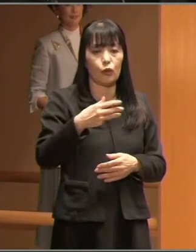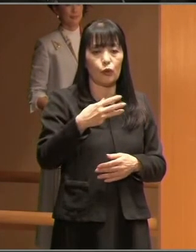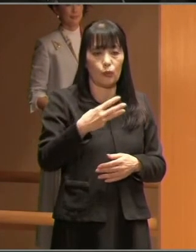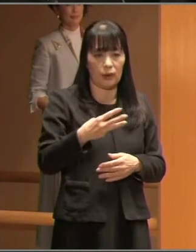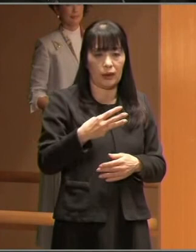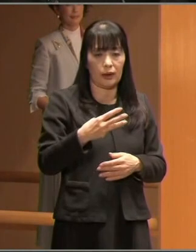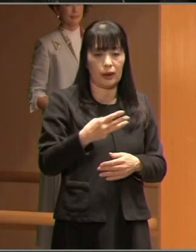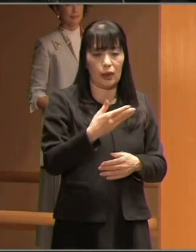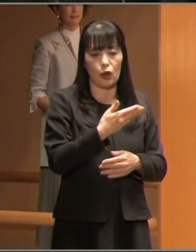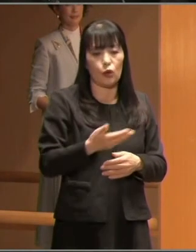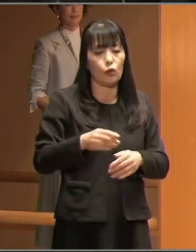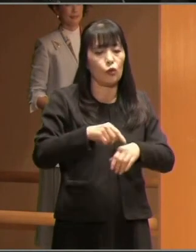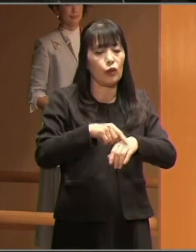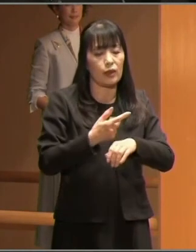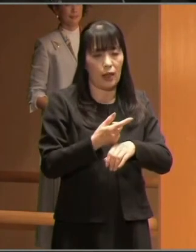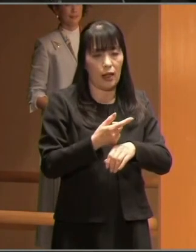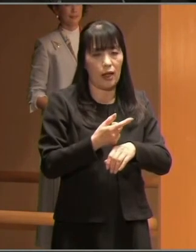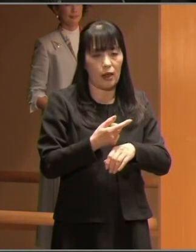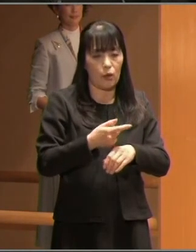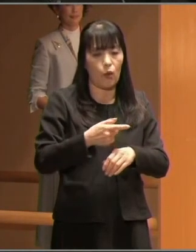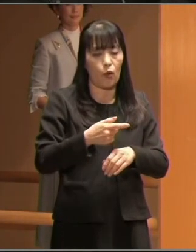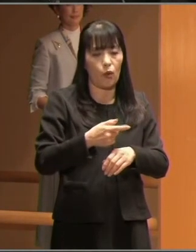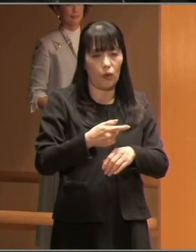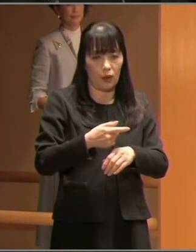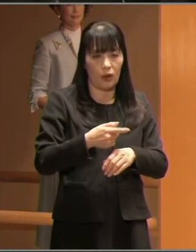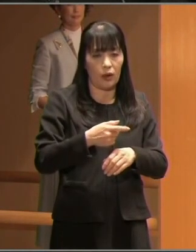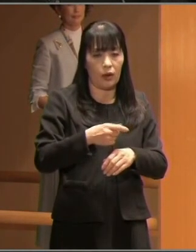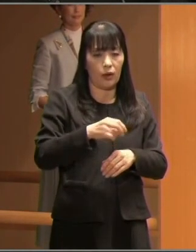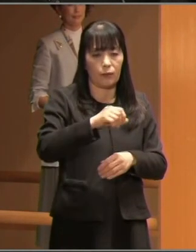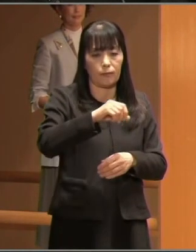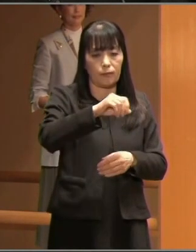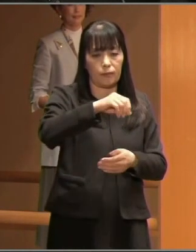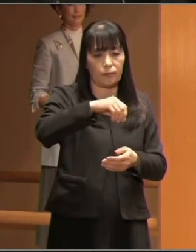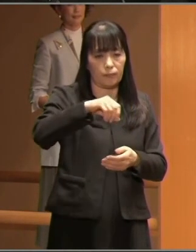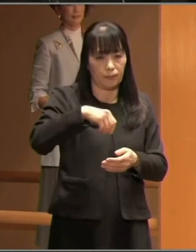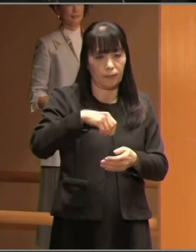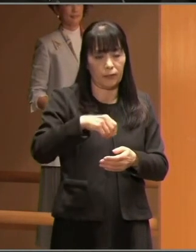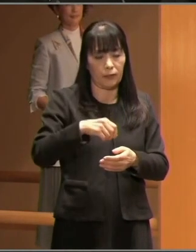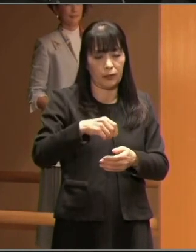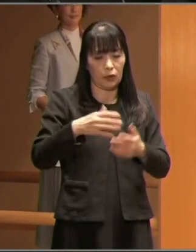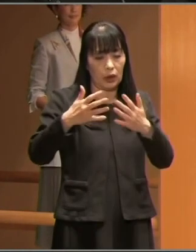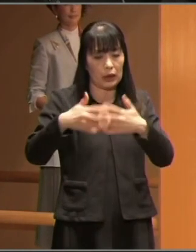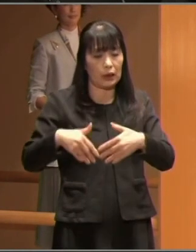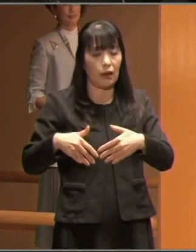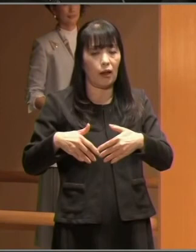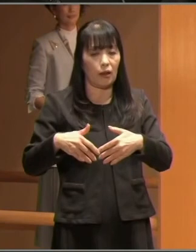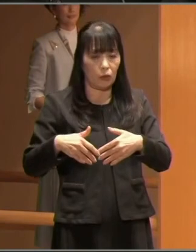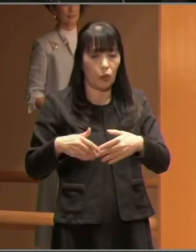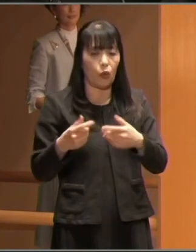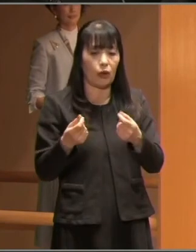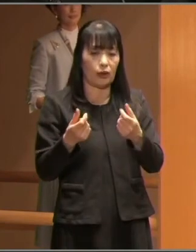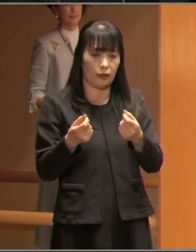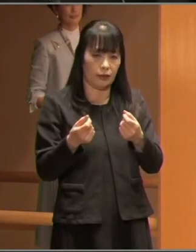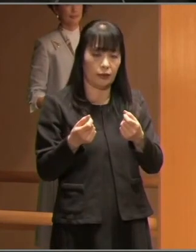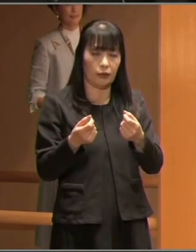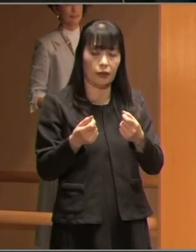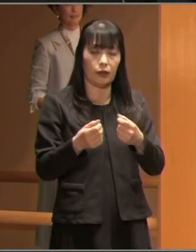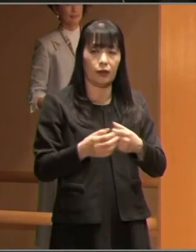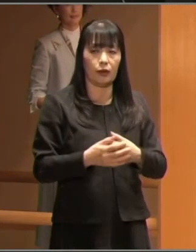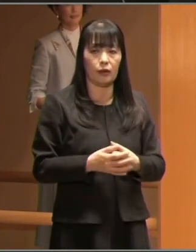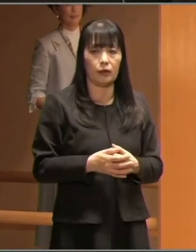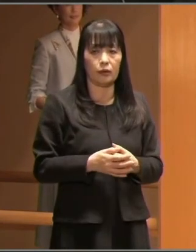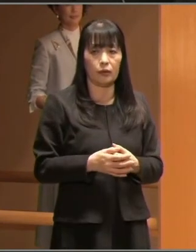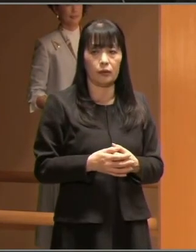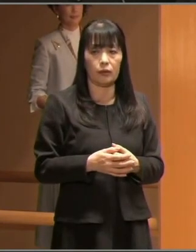And of course, the Sumi black ink used is water pigment. And it is same as the